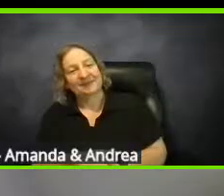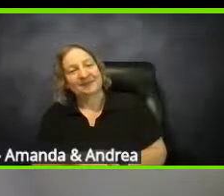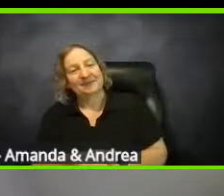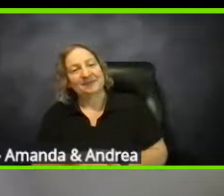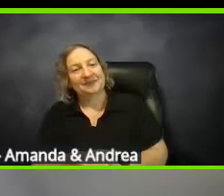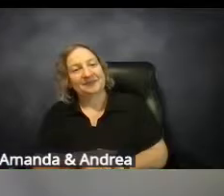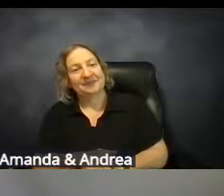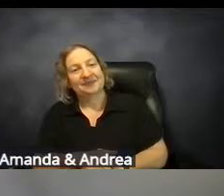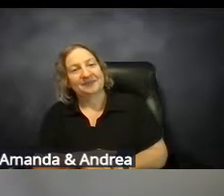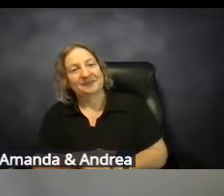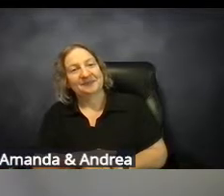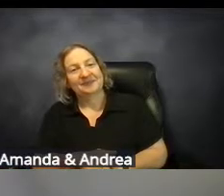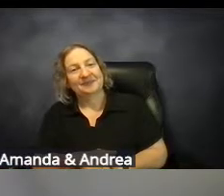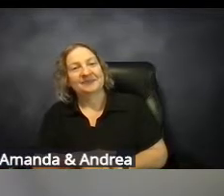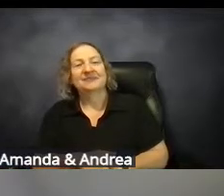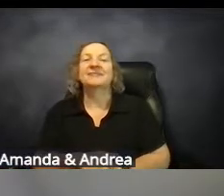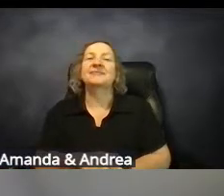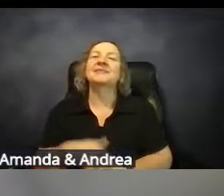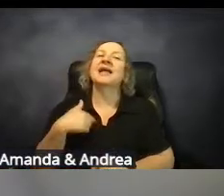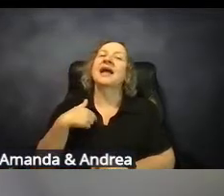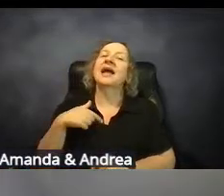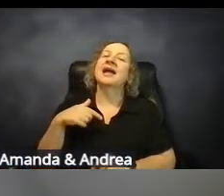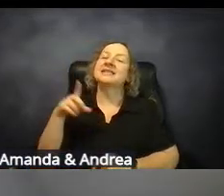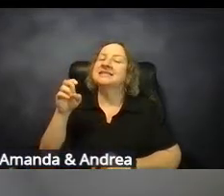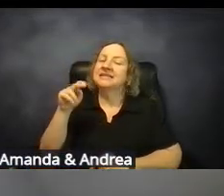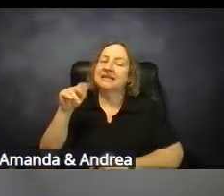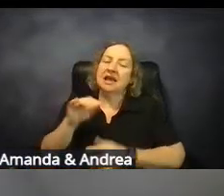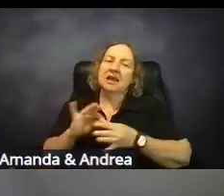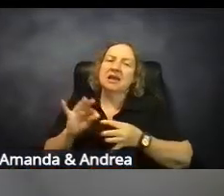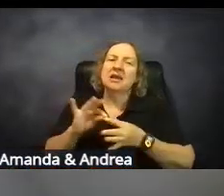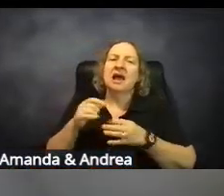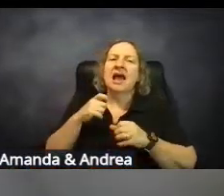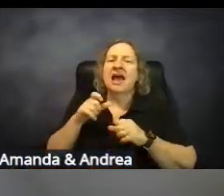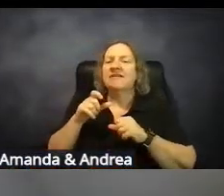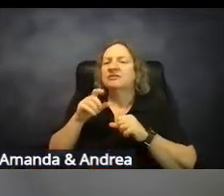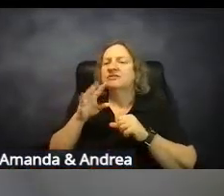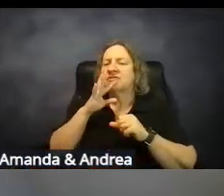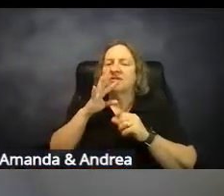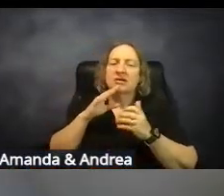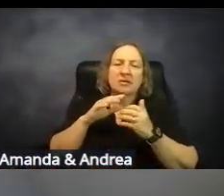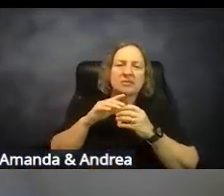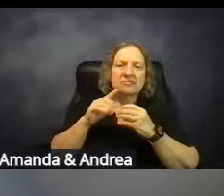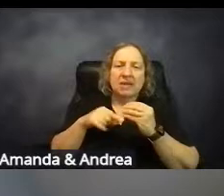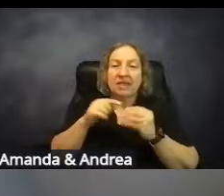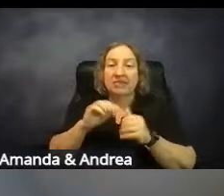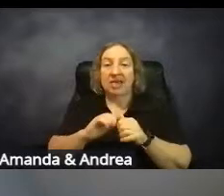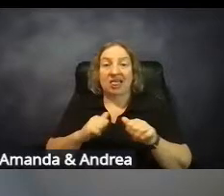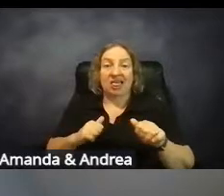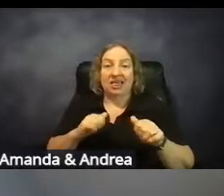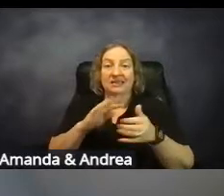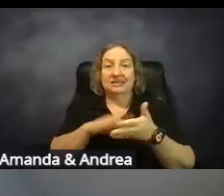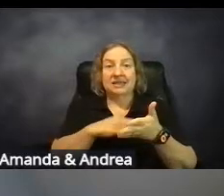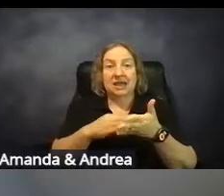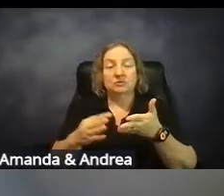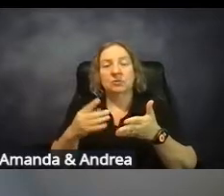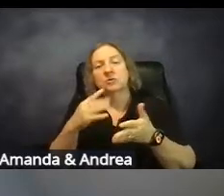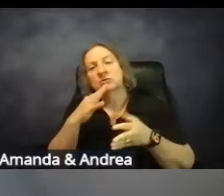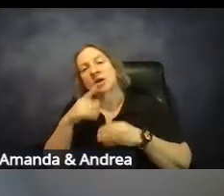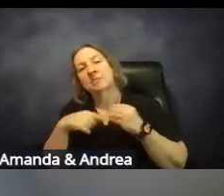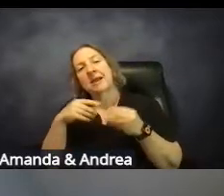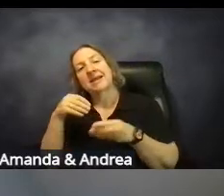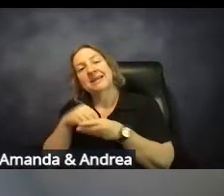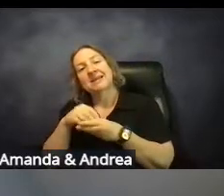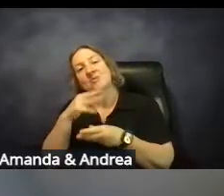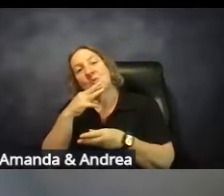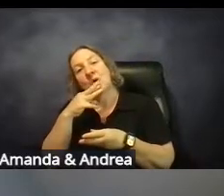So I have to ask, with the slippage in the schedule, and it sounds like you're looking at the in-water work window for fall